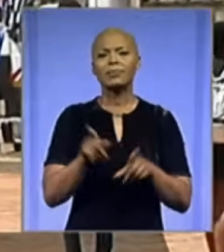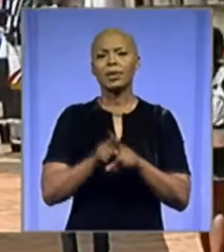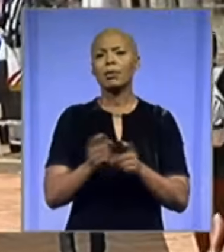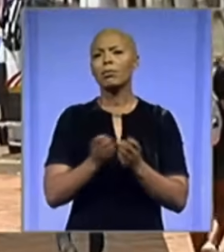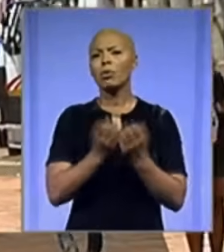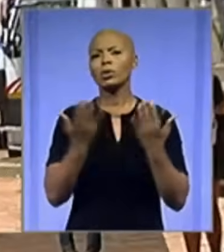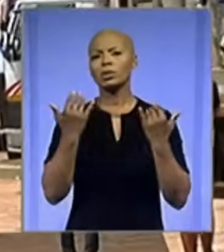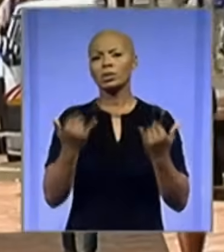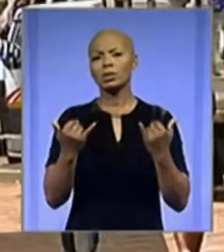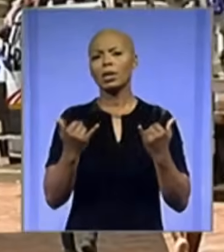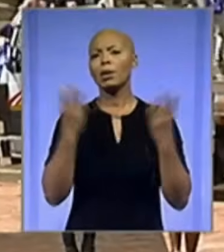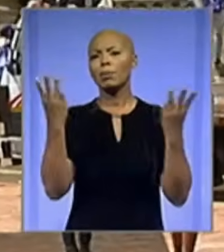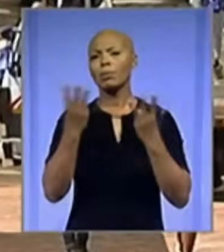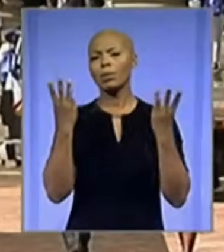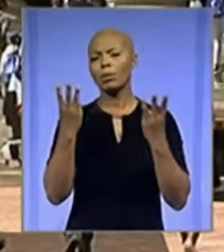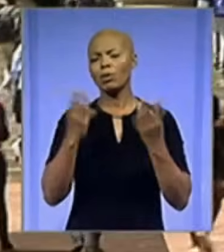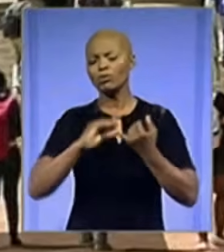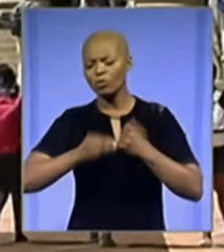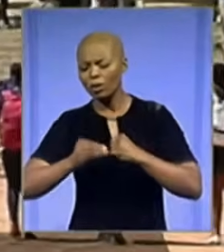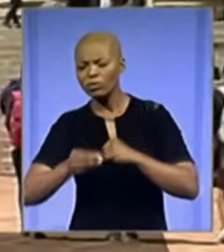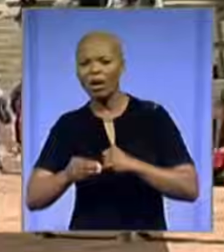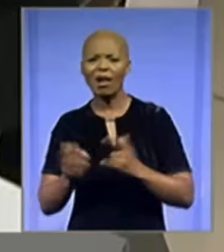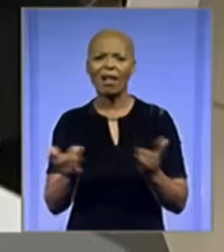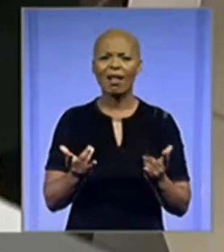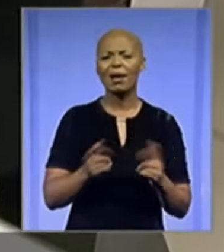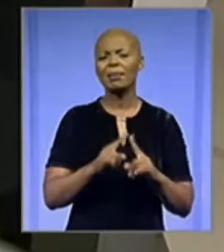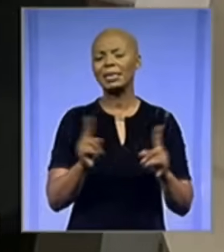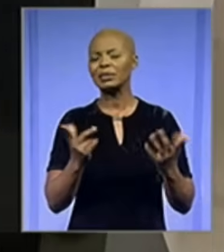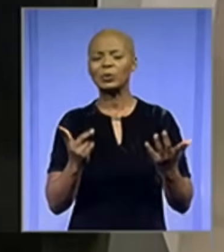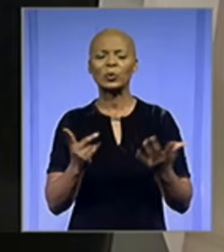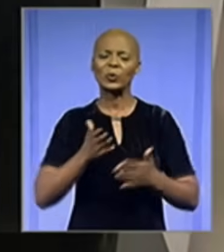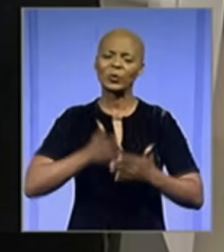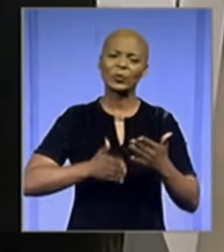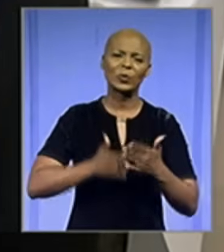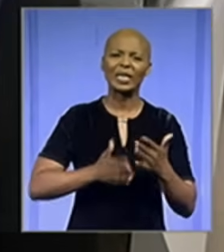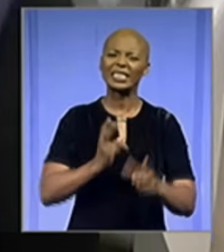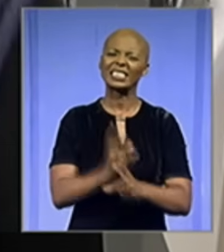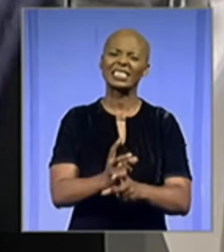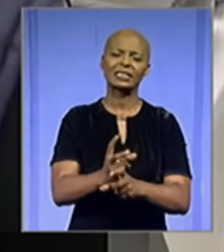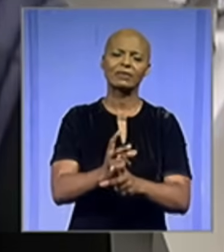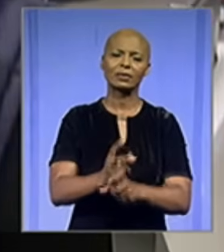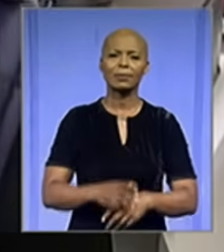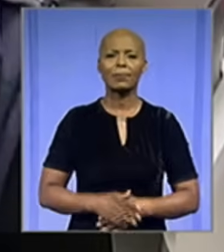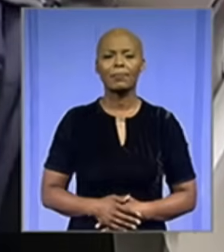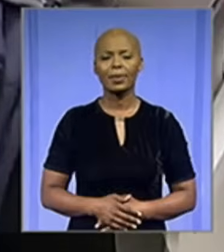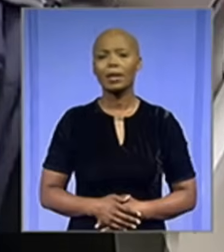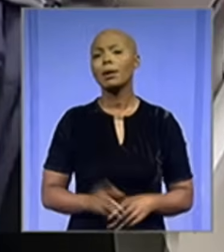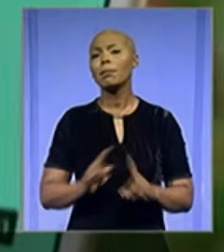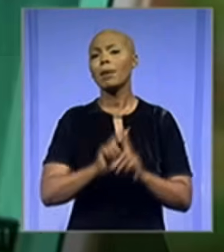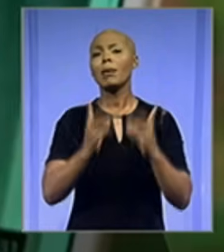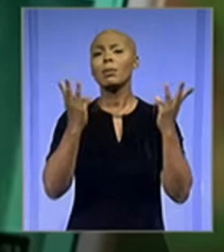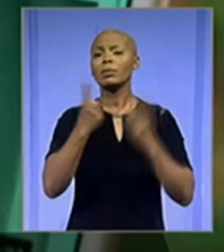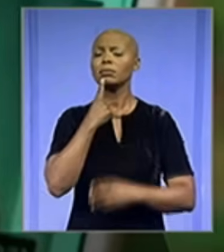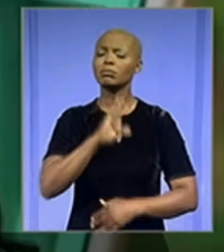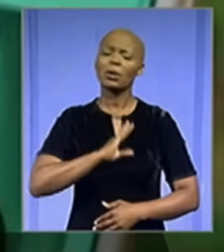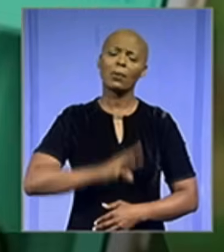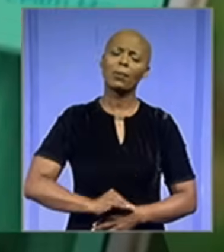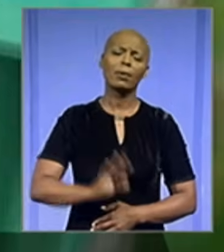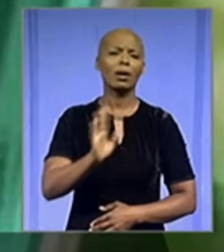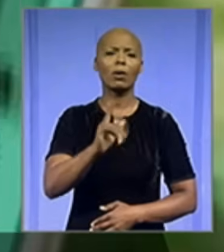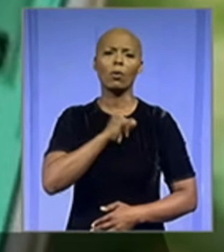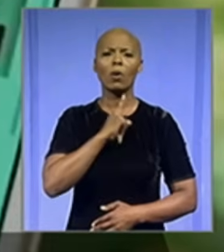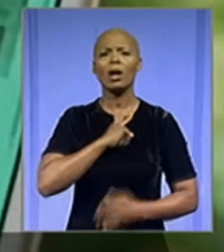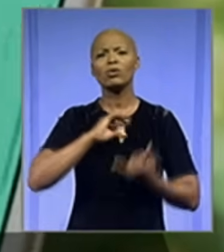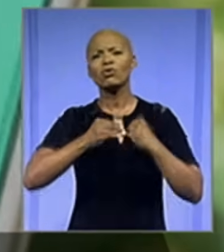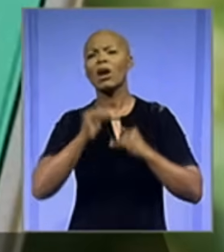ba ba batlang ditiro marapo. Le fa go le jalo, bangwe ga ba latlhegelwa ke tsholofelo gotlhelele jaaka ba tsweletse go leka